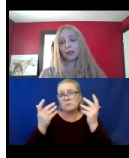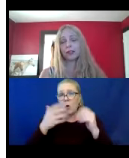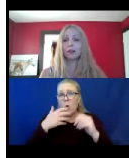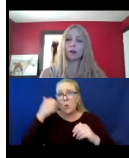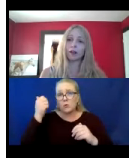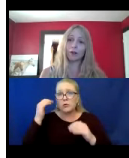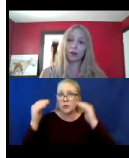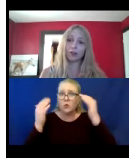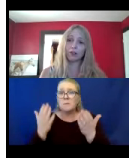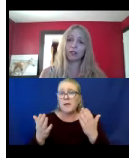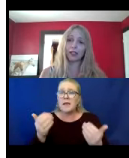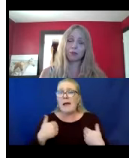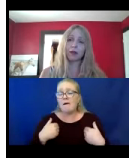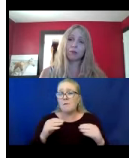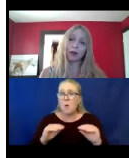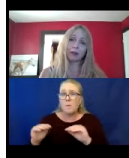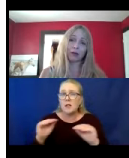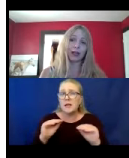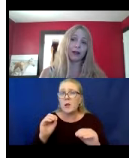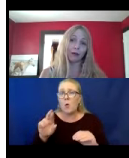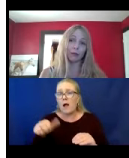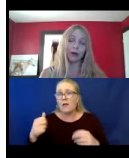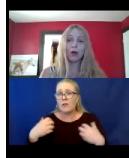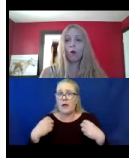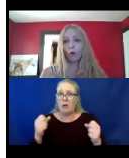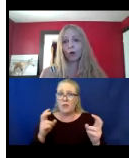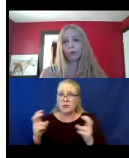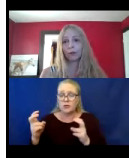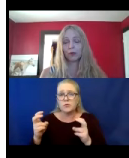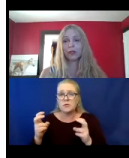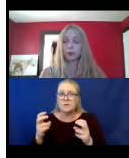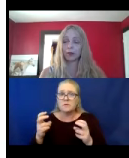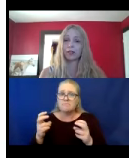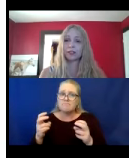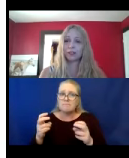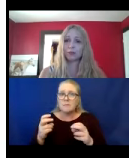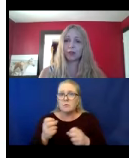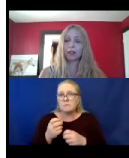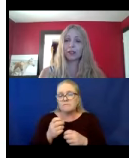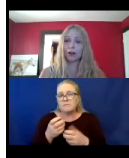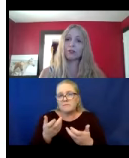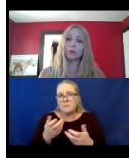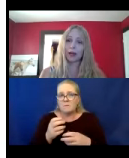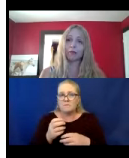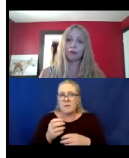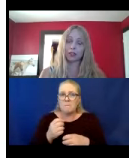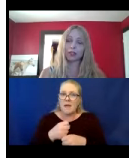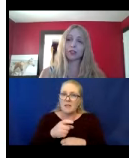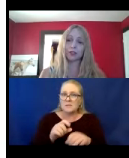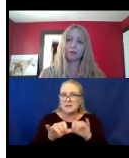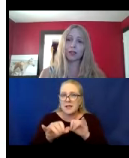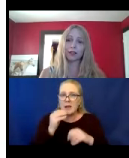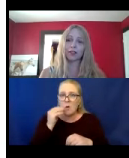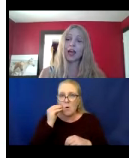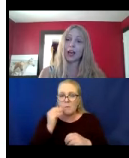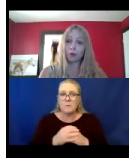have mobility or other health issues that keep them primarily at home, or people experiencing disabilities that also may have those